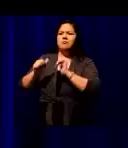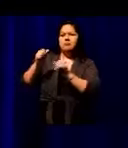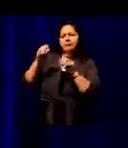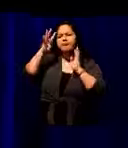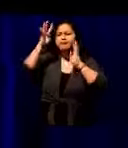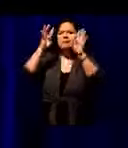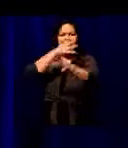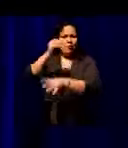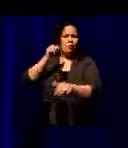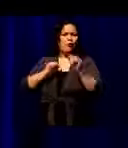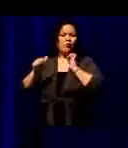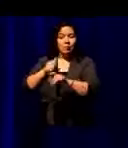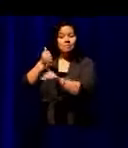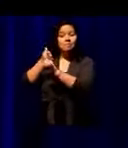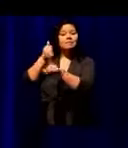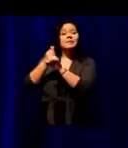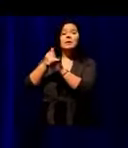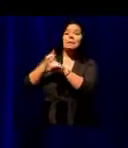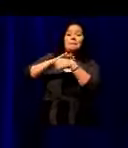is our Pandemic